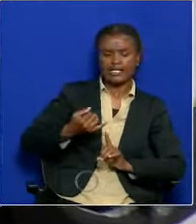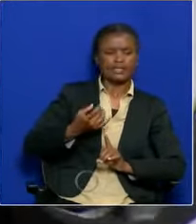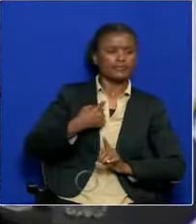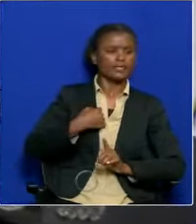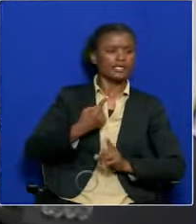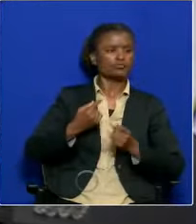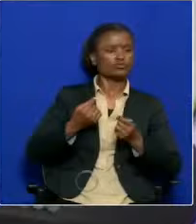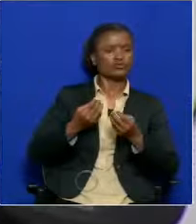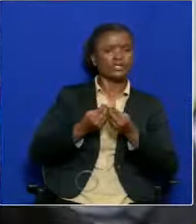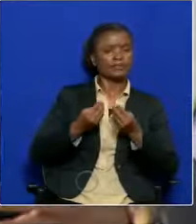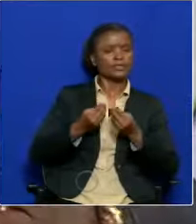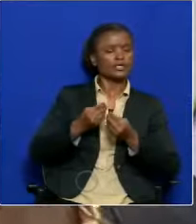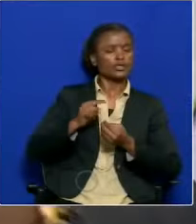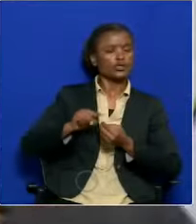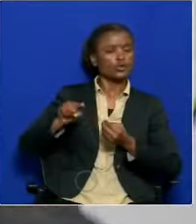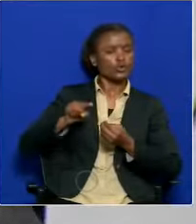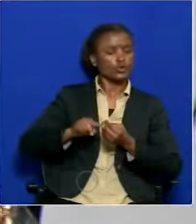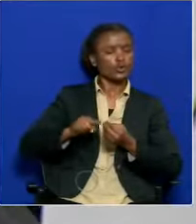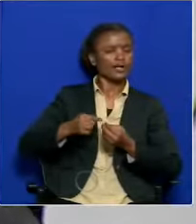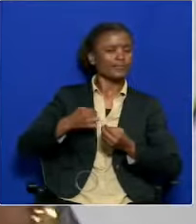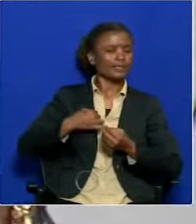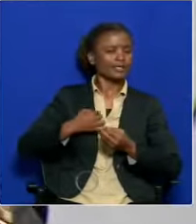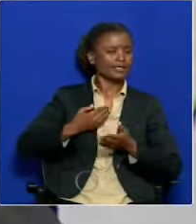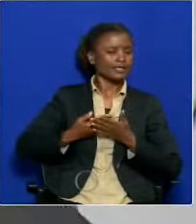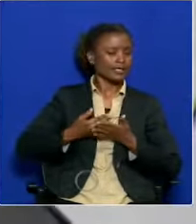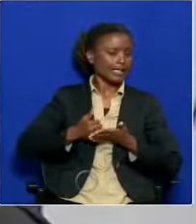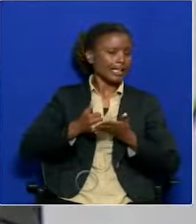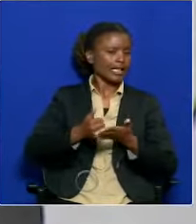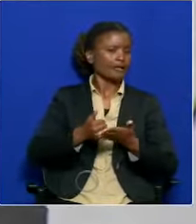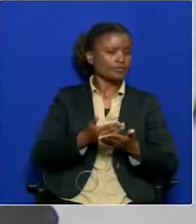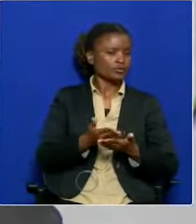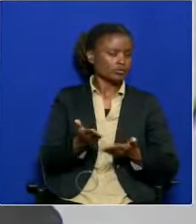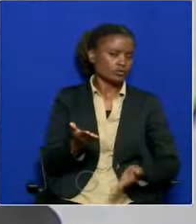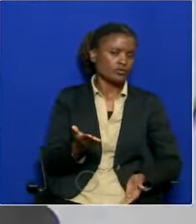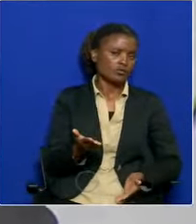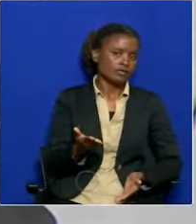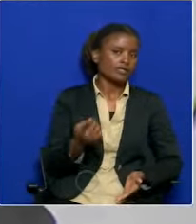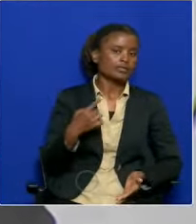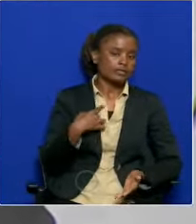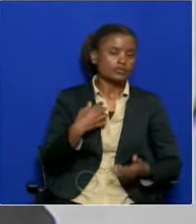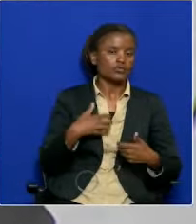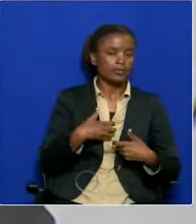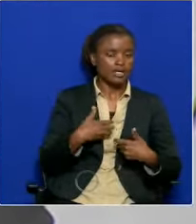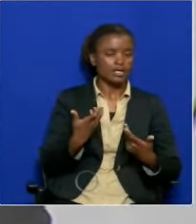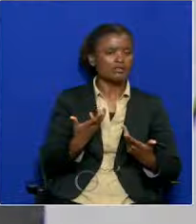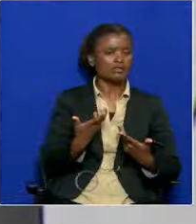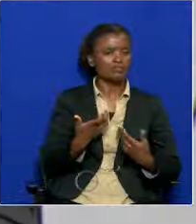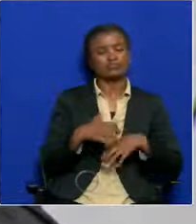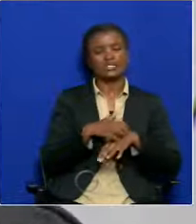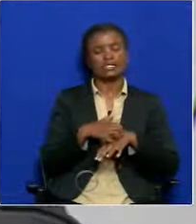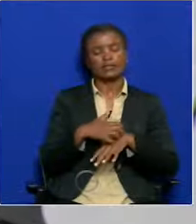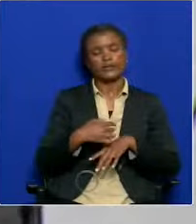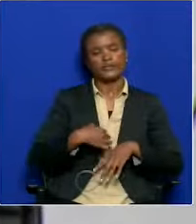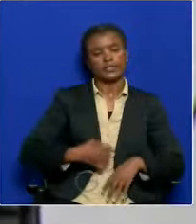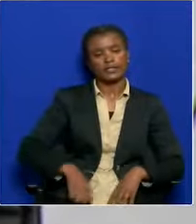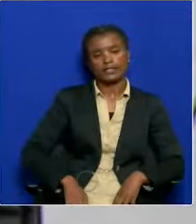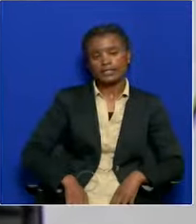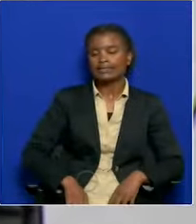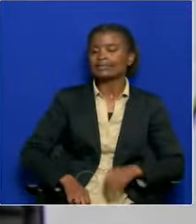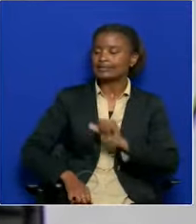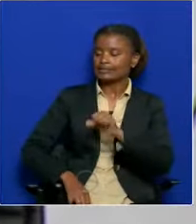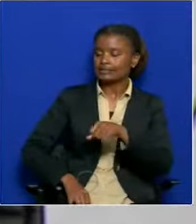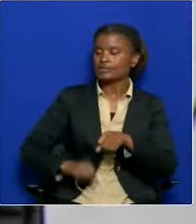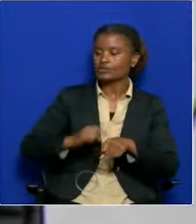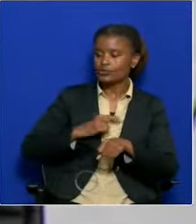wrong, I can be of your assistant. That is what annoyed me. And that's really where I'm getting at, that Yes. the reason you